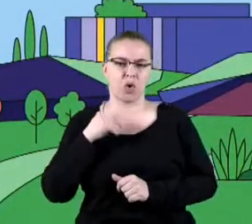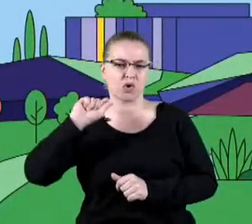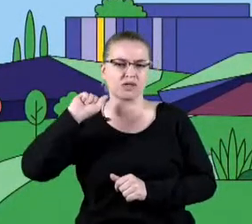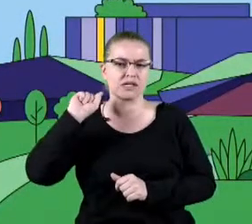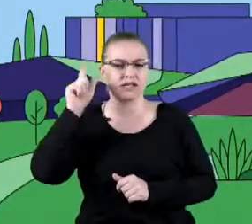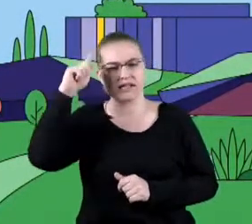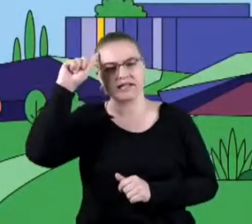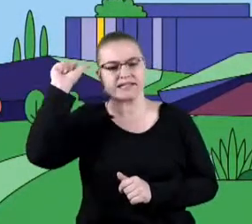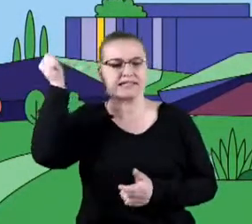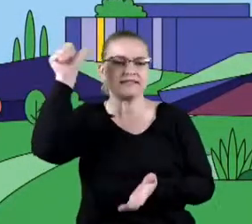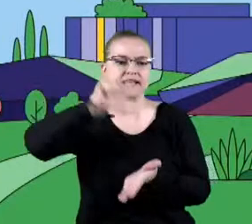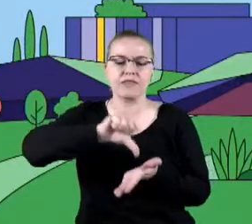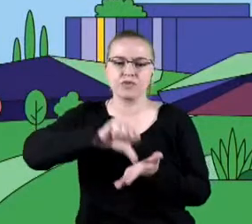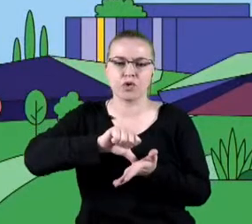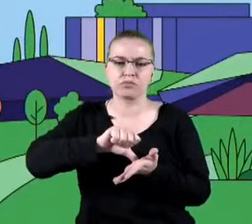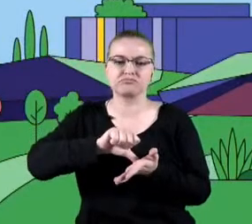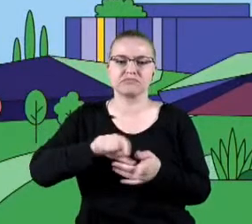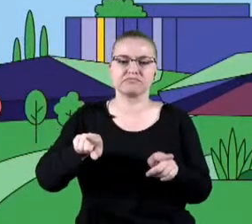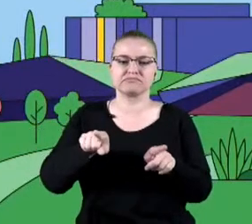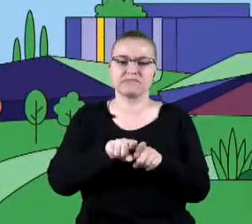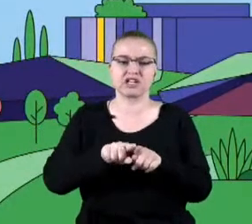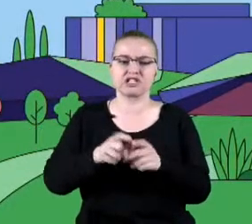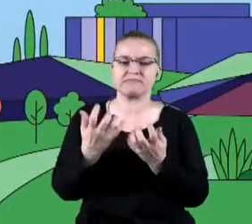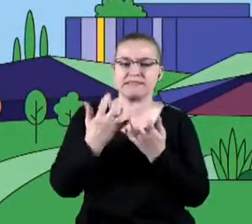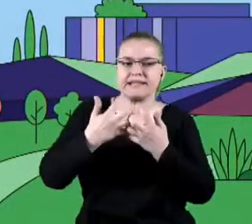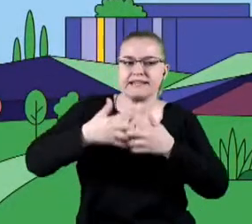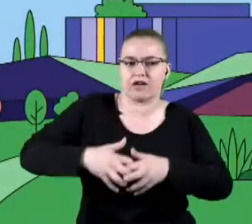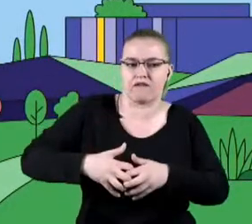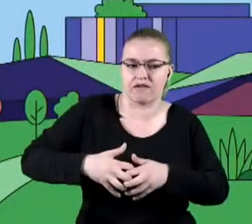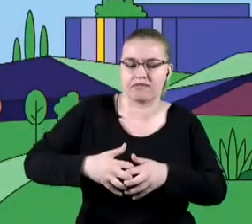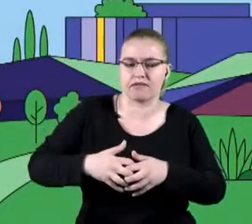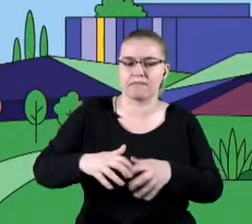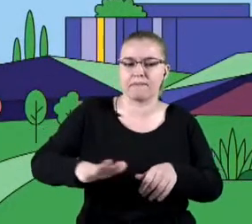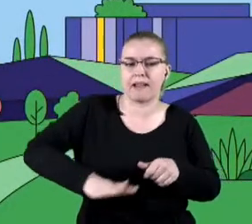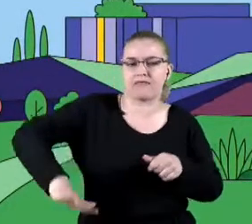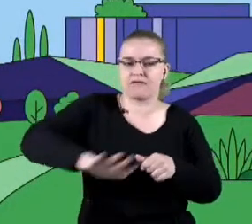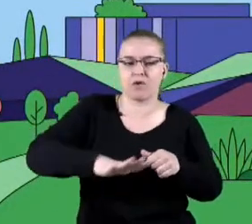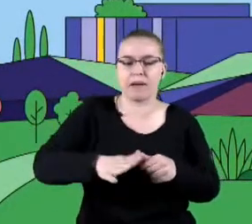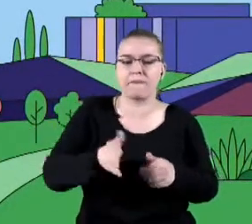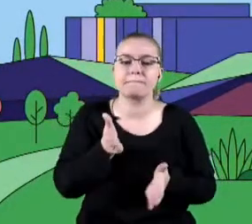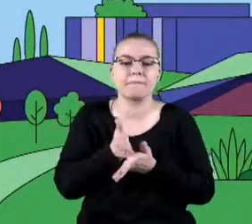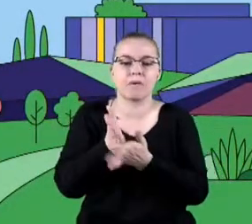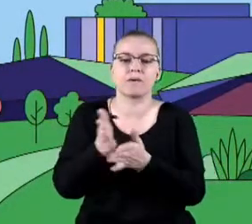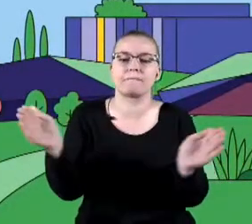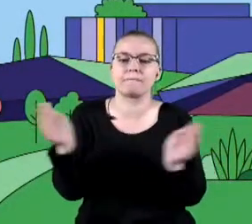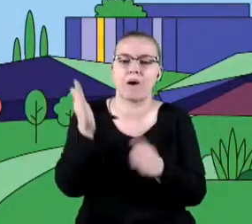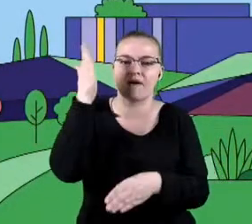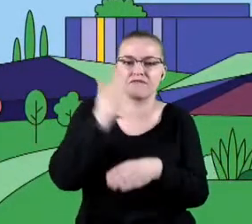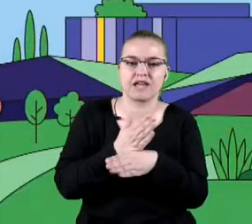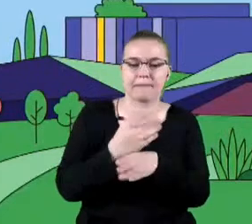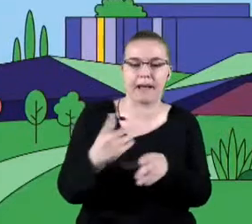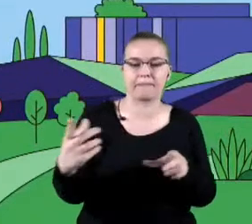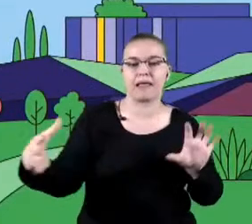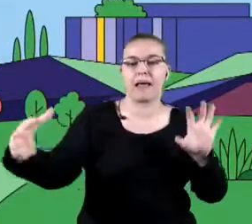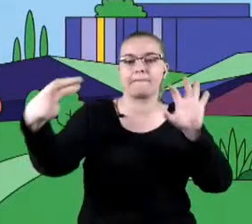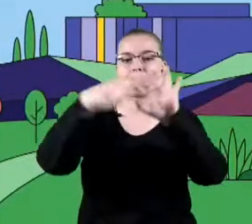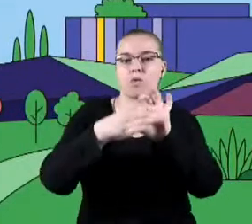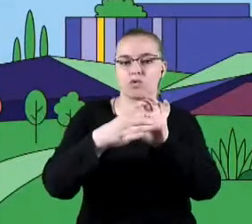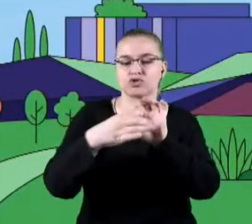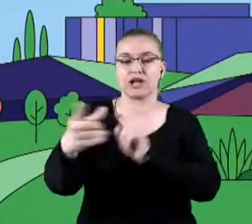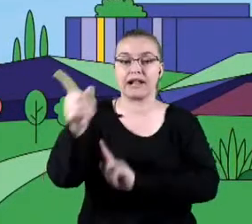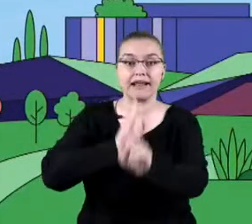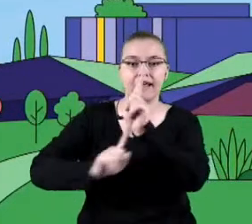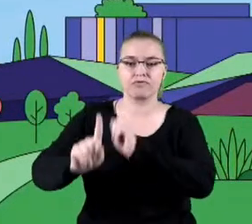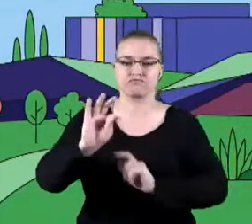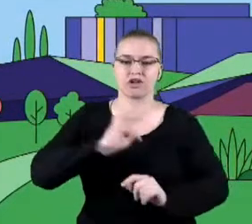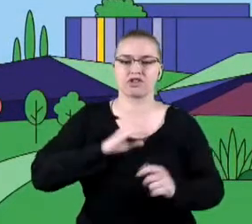to help the small businesses set up their business and get connected to their clients through our Command Center,